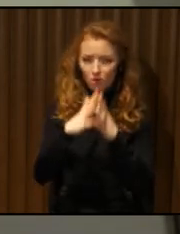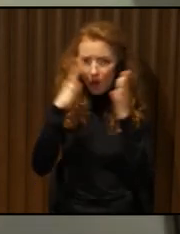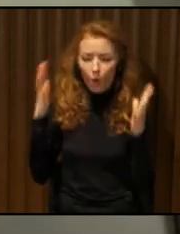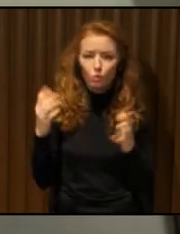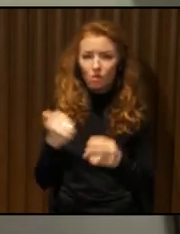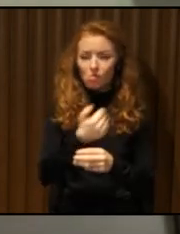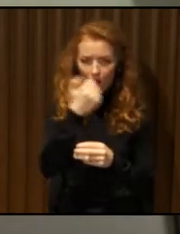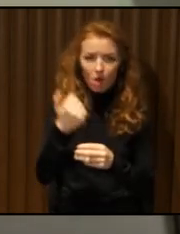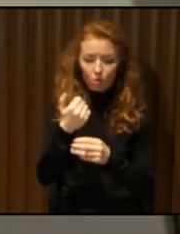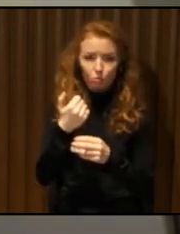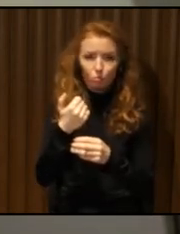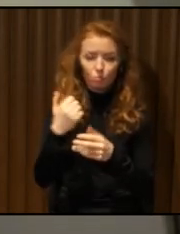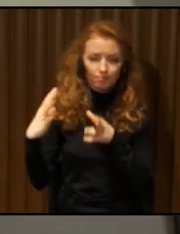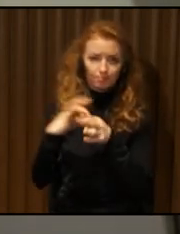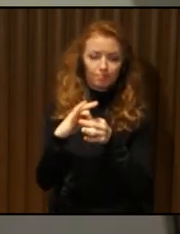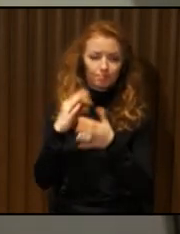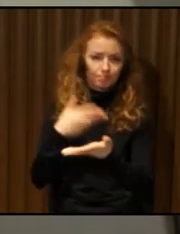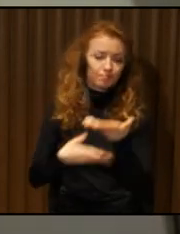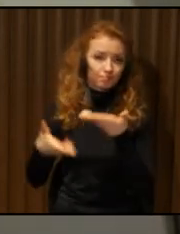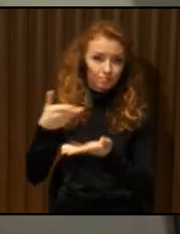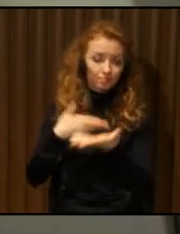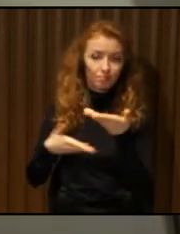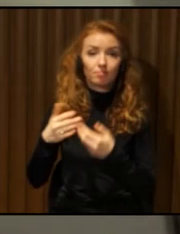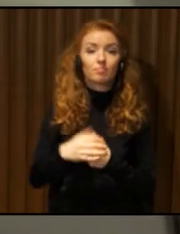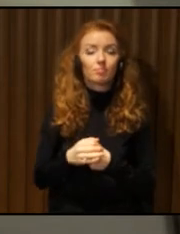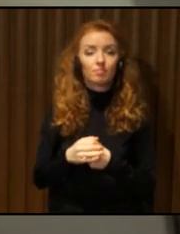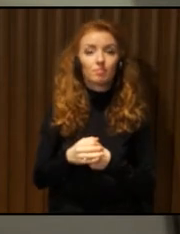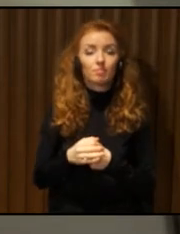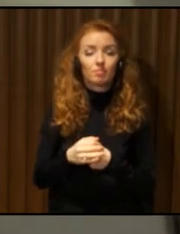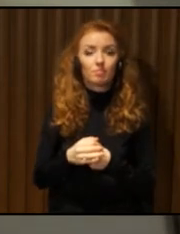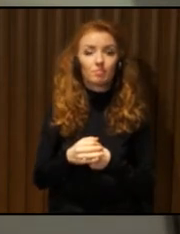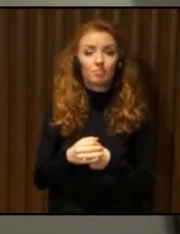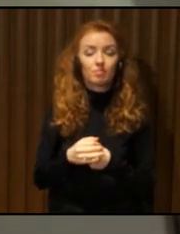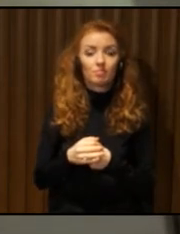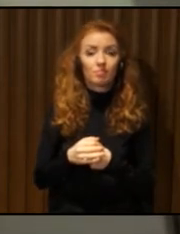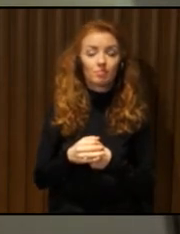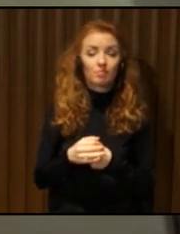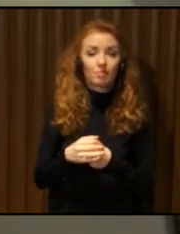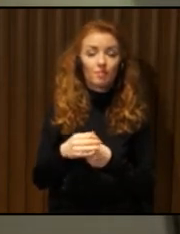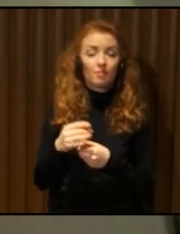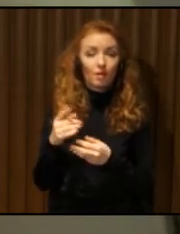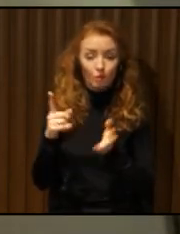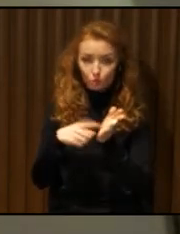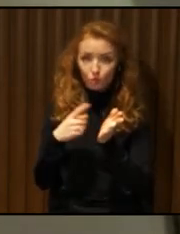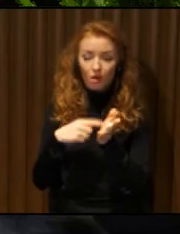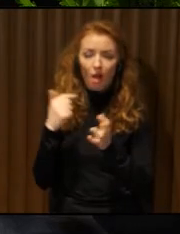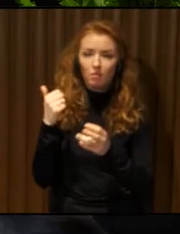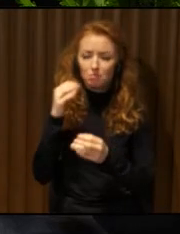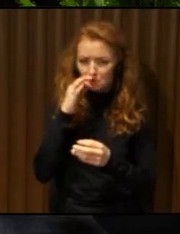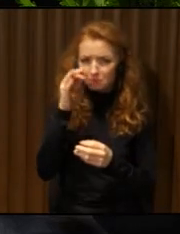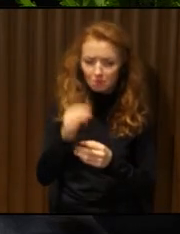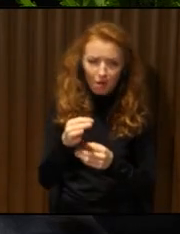I mean, it was a tricky moment, and they would say, hey, listen, what are you doing now? It's against our policy. It's against